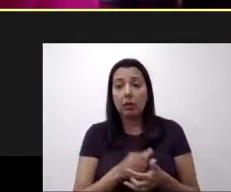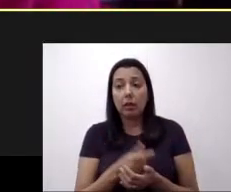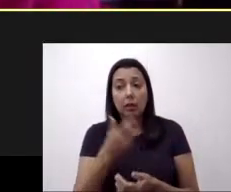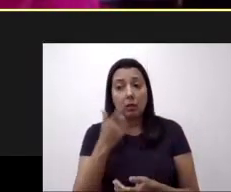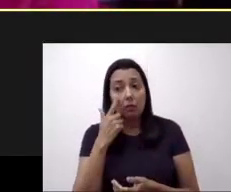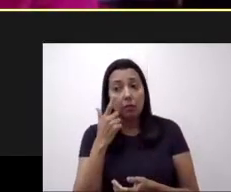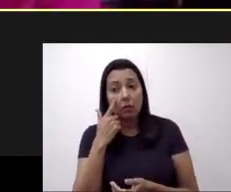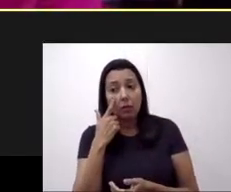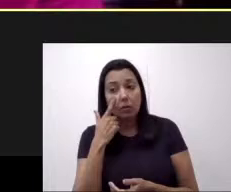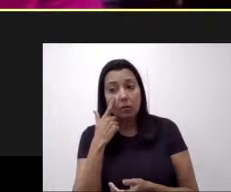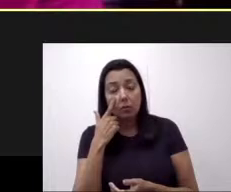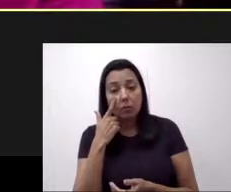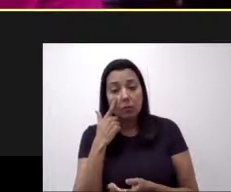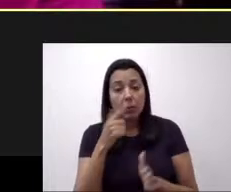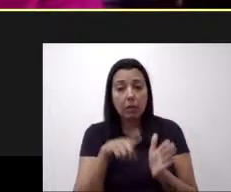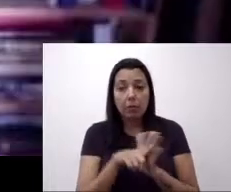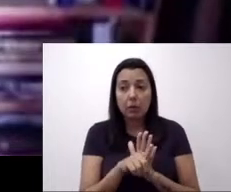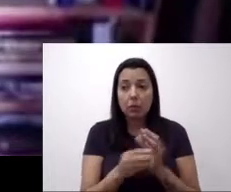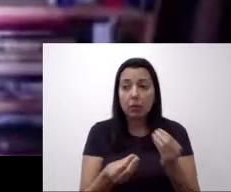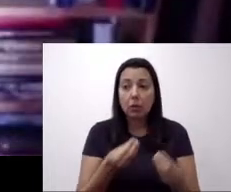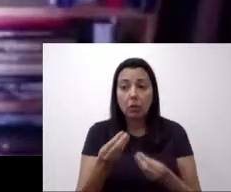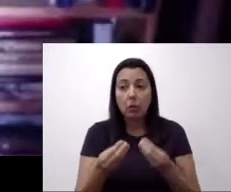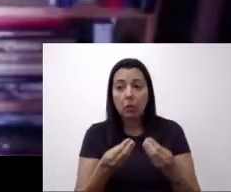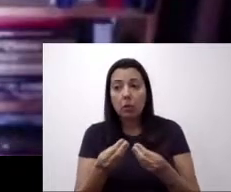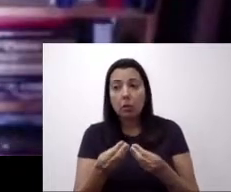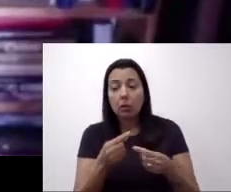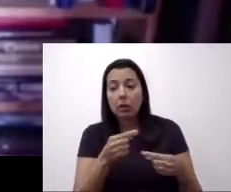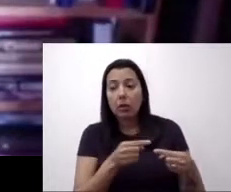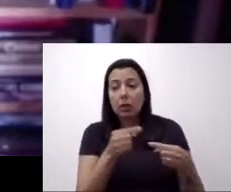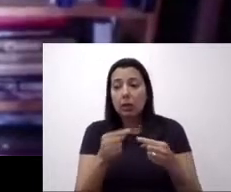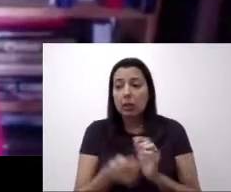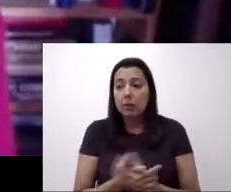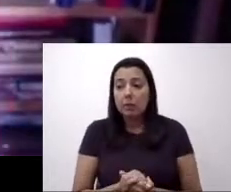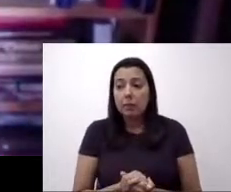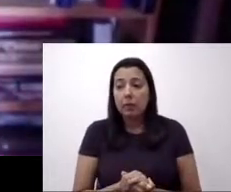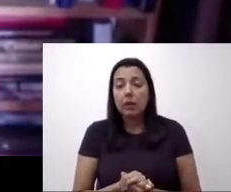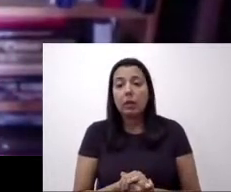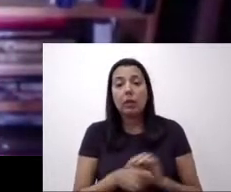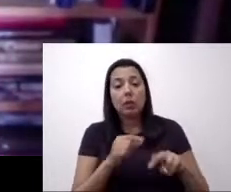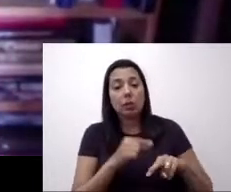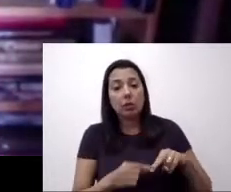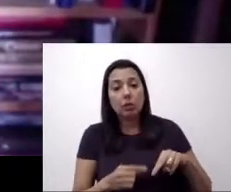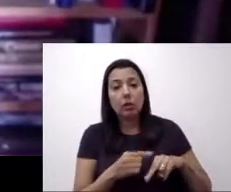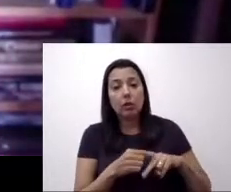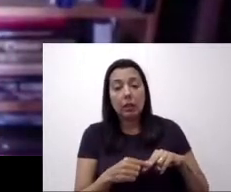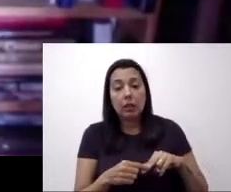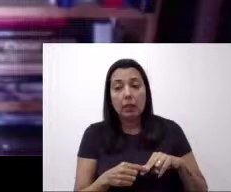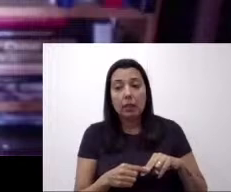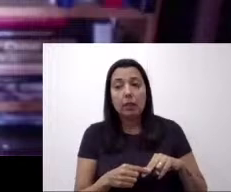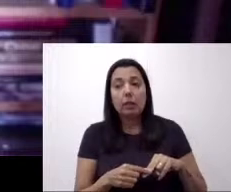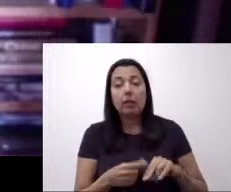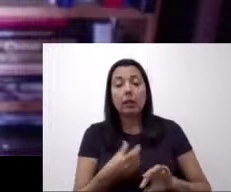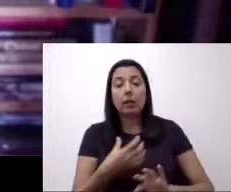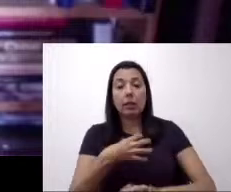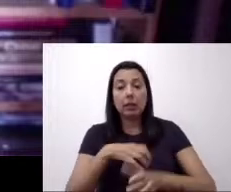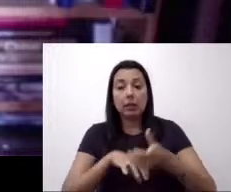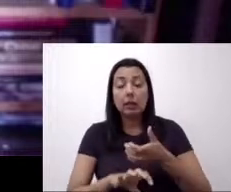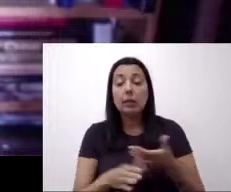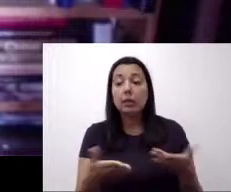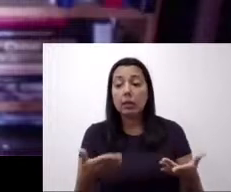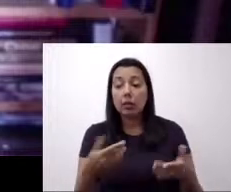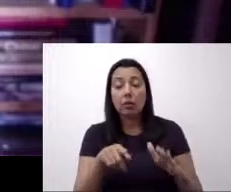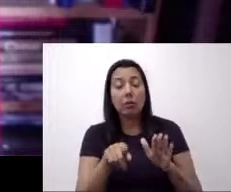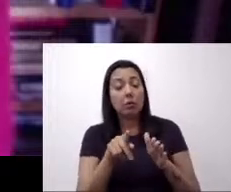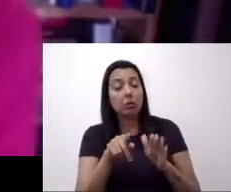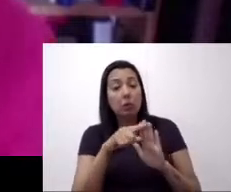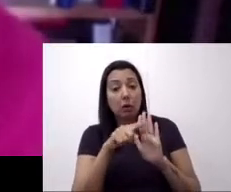public policy be resilient to government programs that are not sympathetic to this issue?